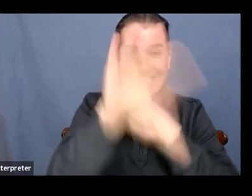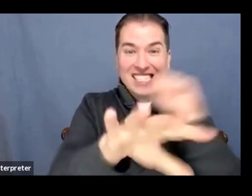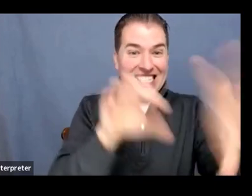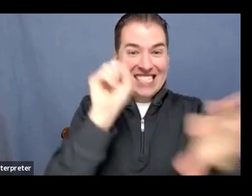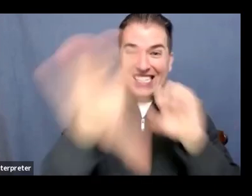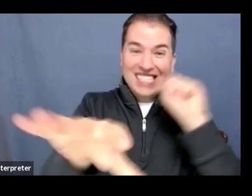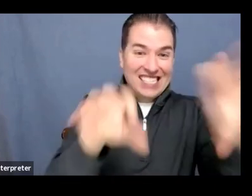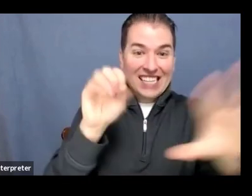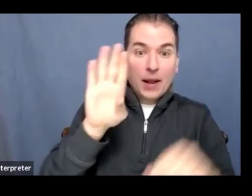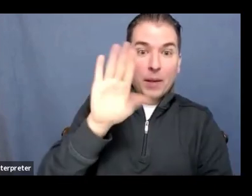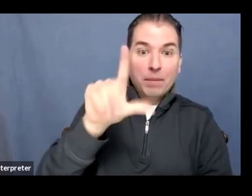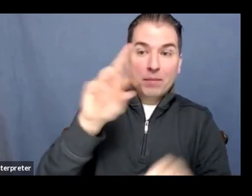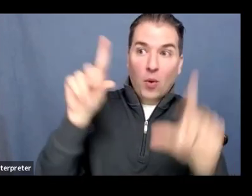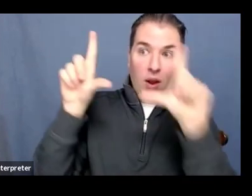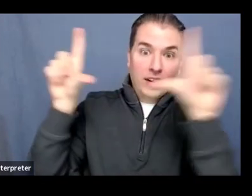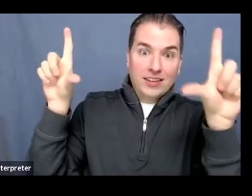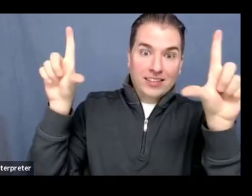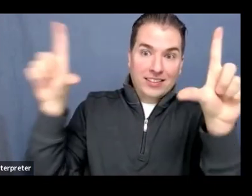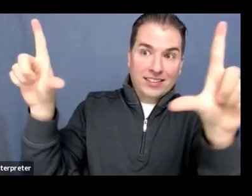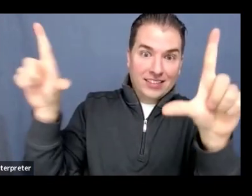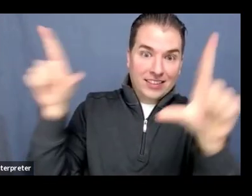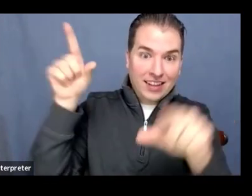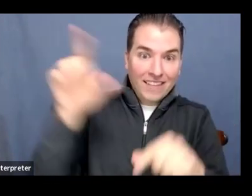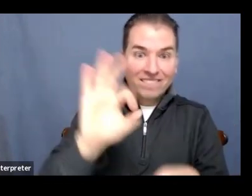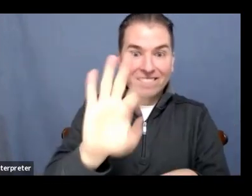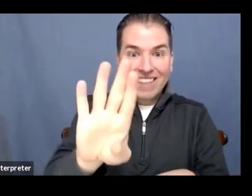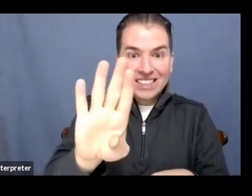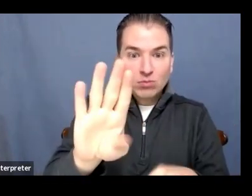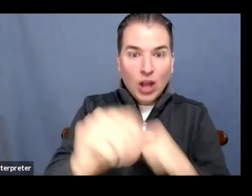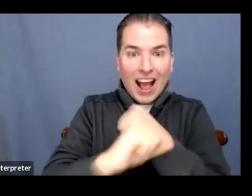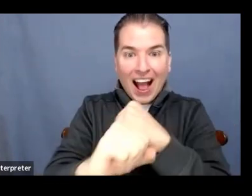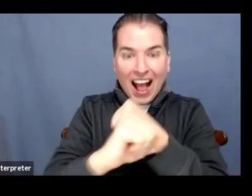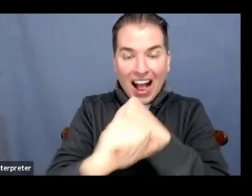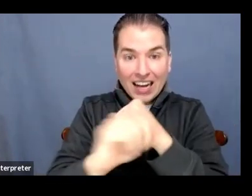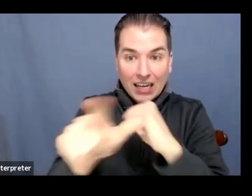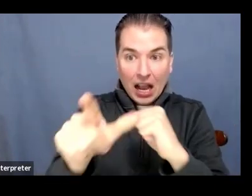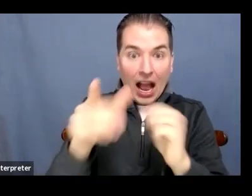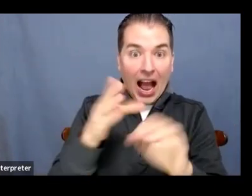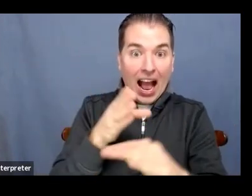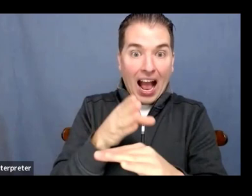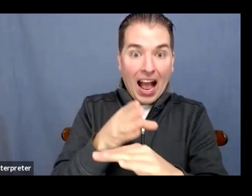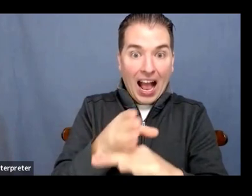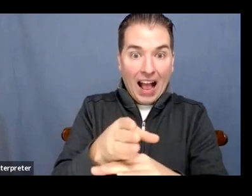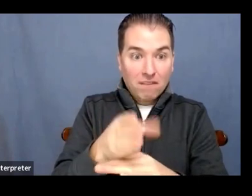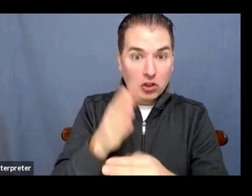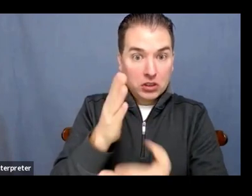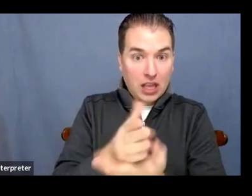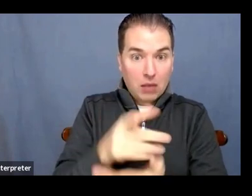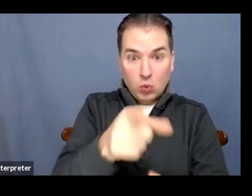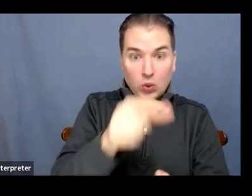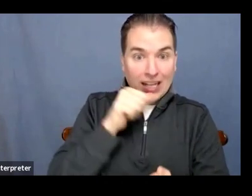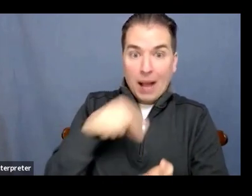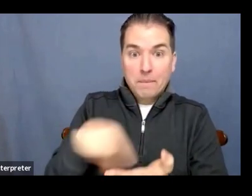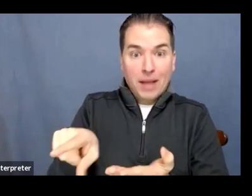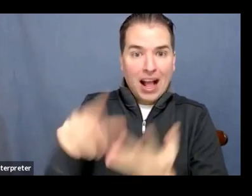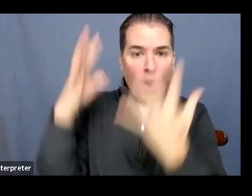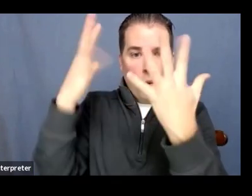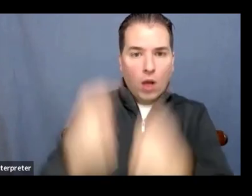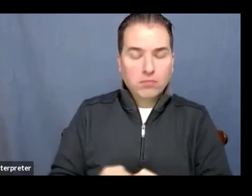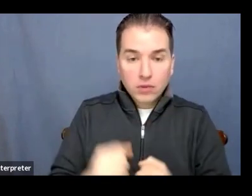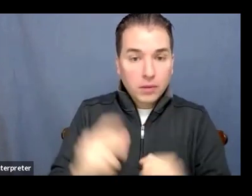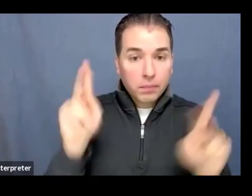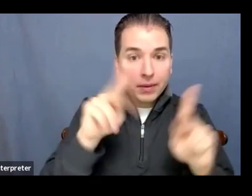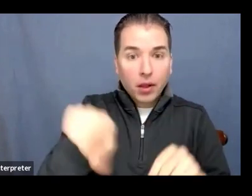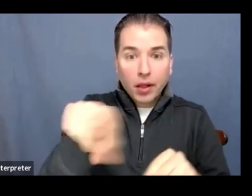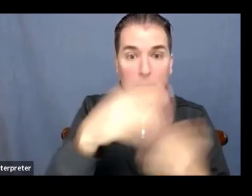take the billboard down or remove the Facebook ad, no one's going to see your message anymore. So the key here